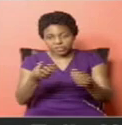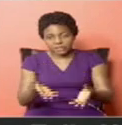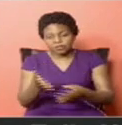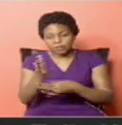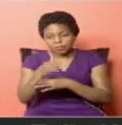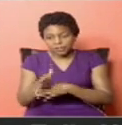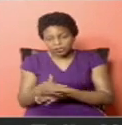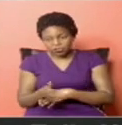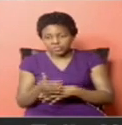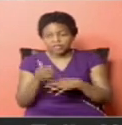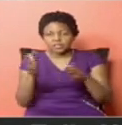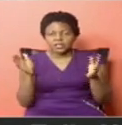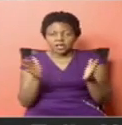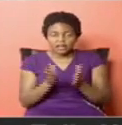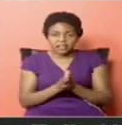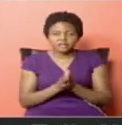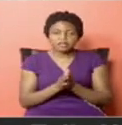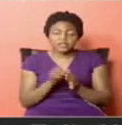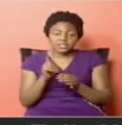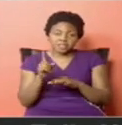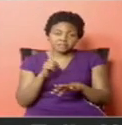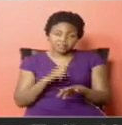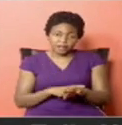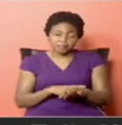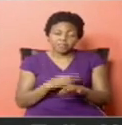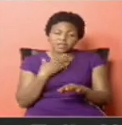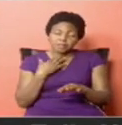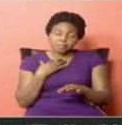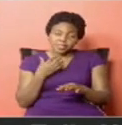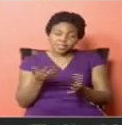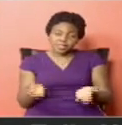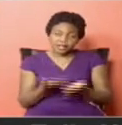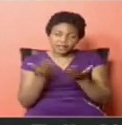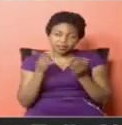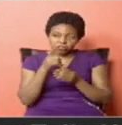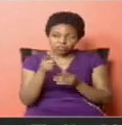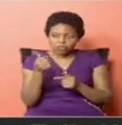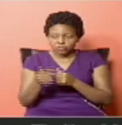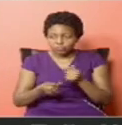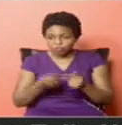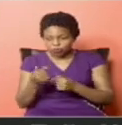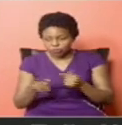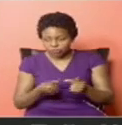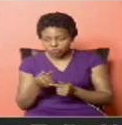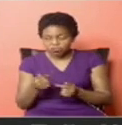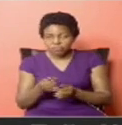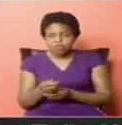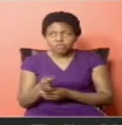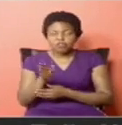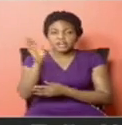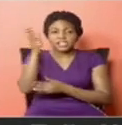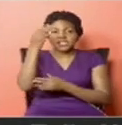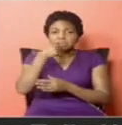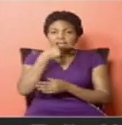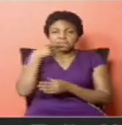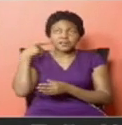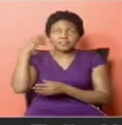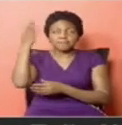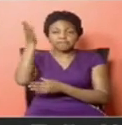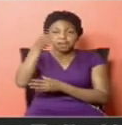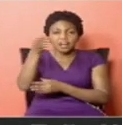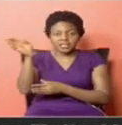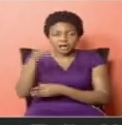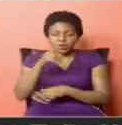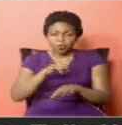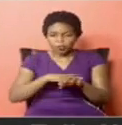ministry. And at this point, I encourage you to continue raising the red flags. Continue raising the red